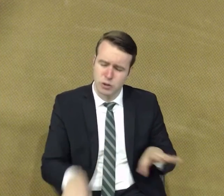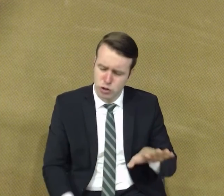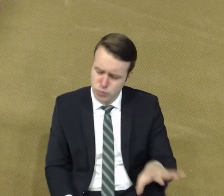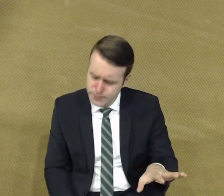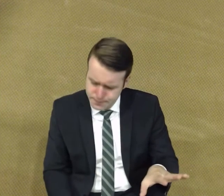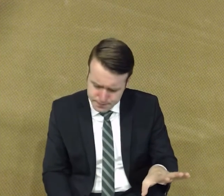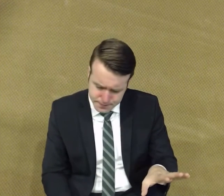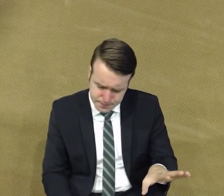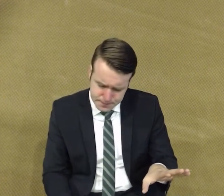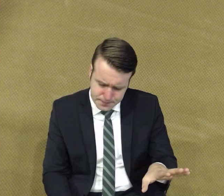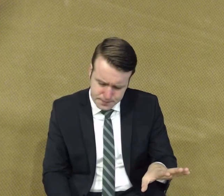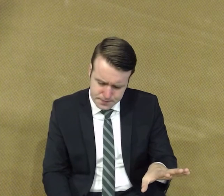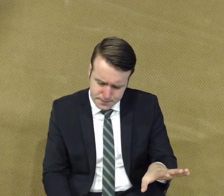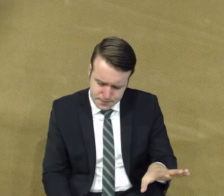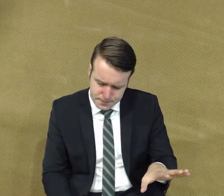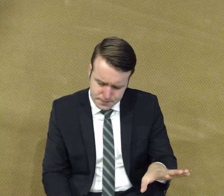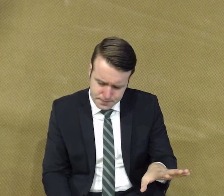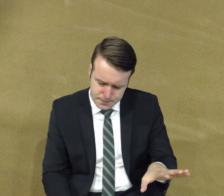children.